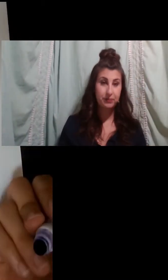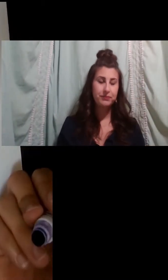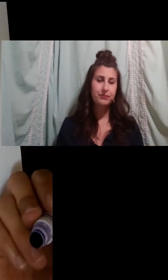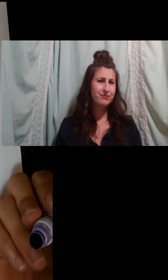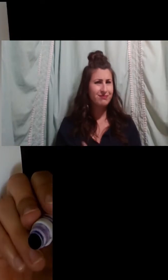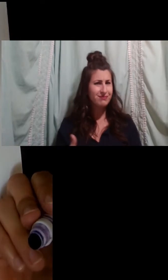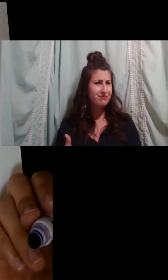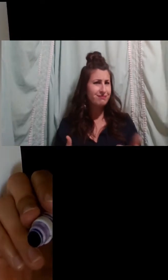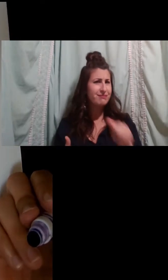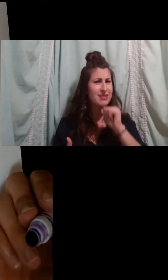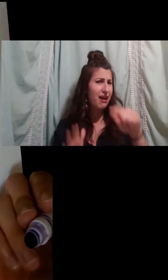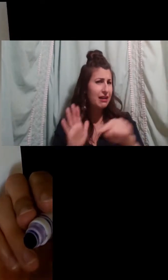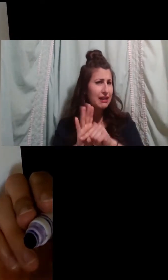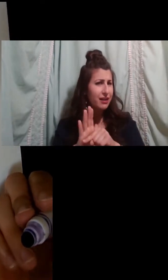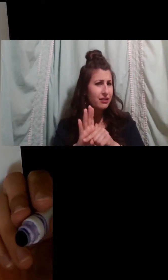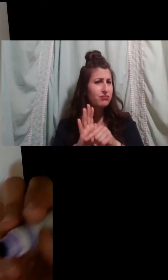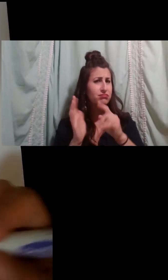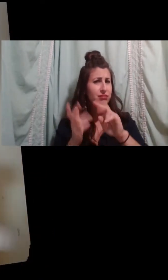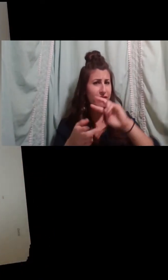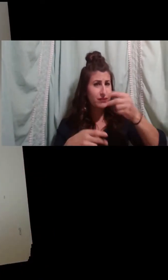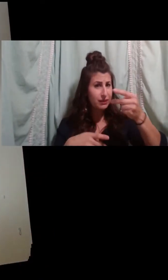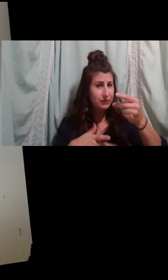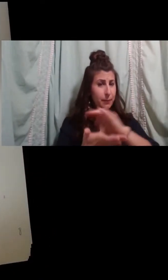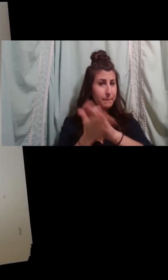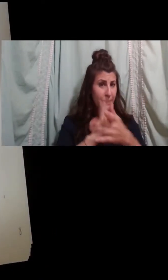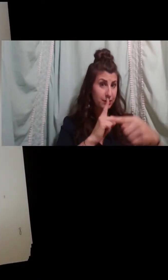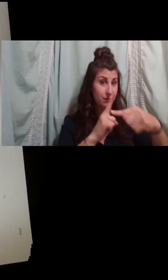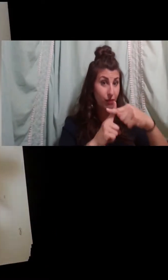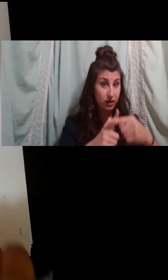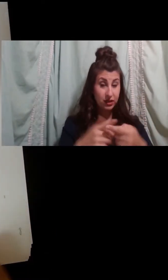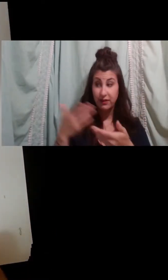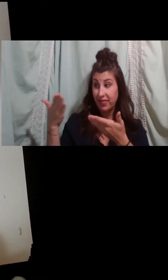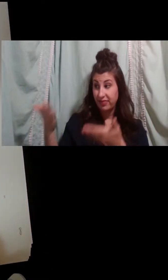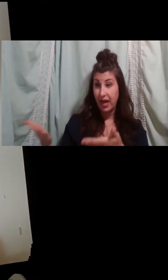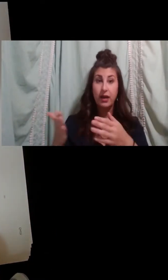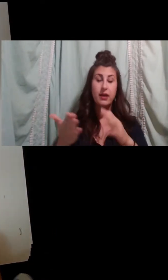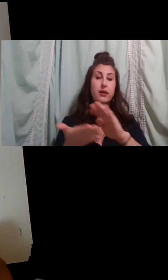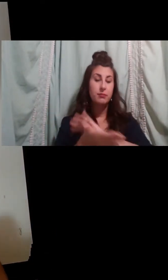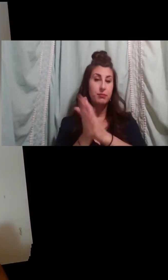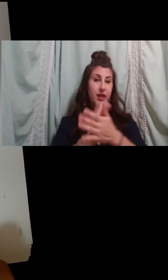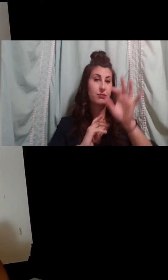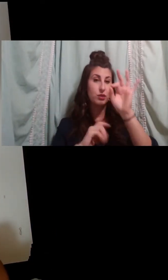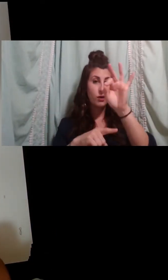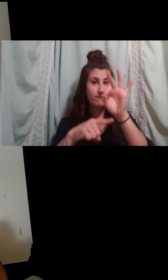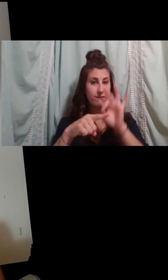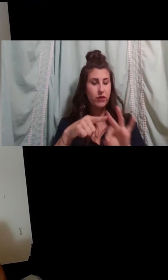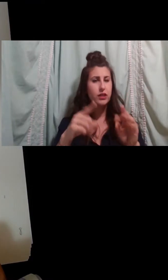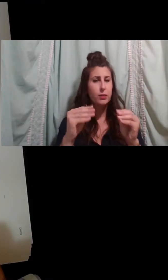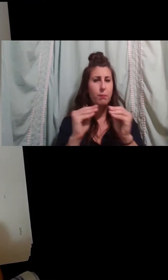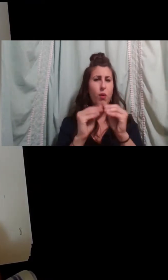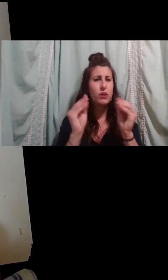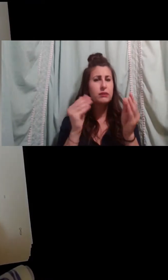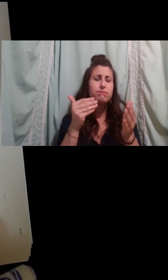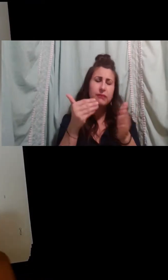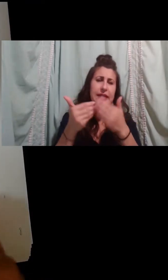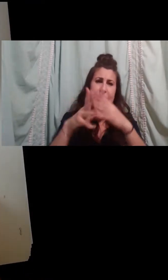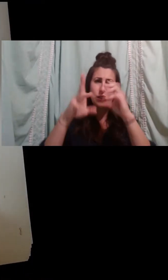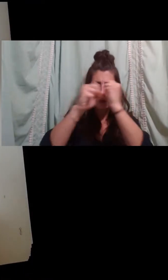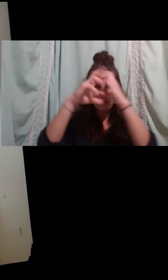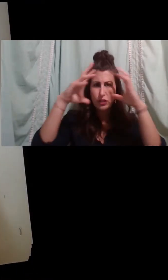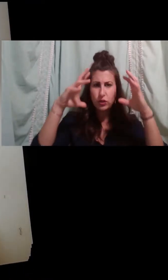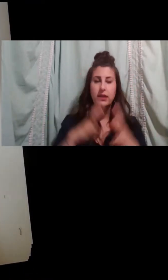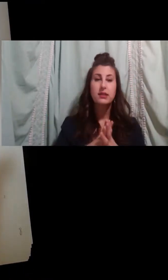negative. There we go. Here, make it a fraction so it's easy to kind of